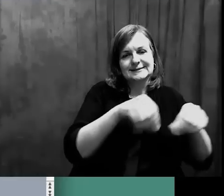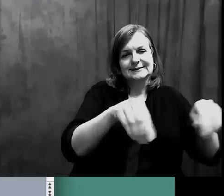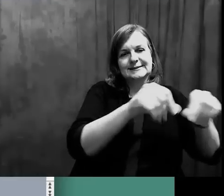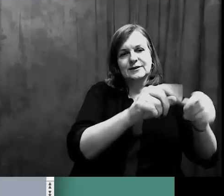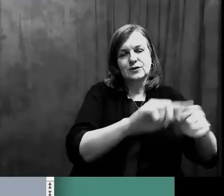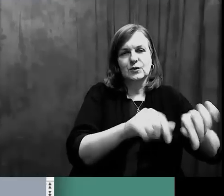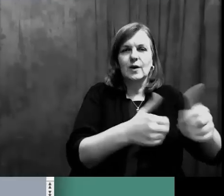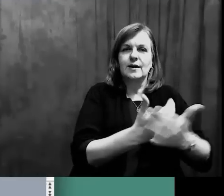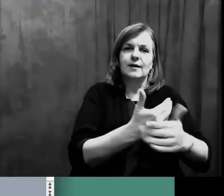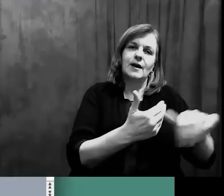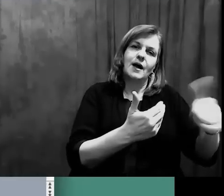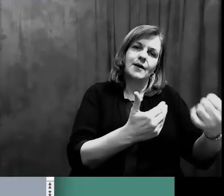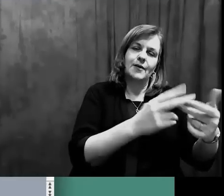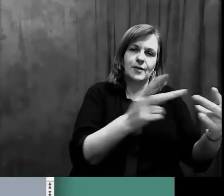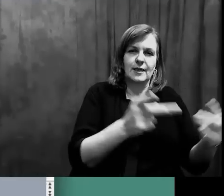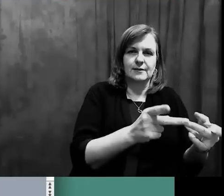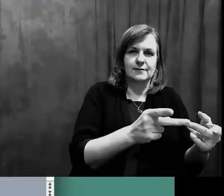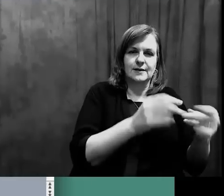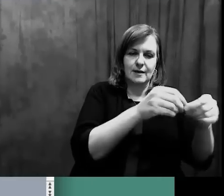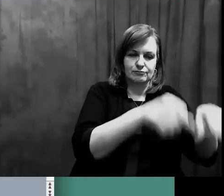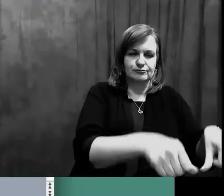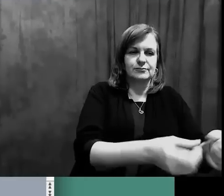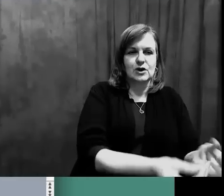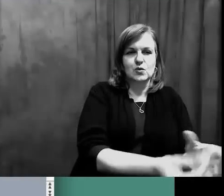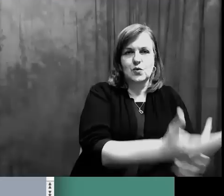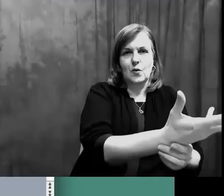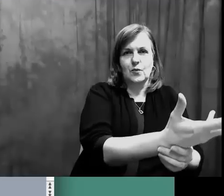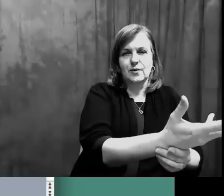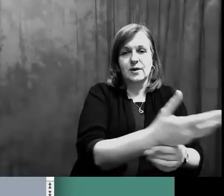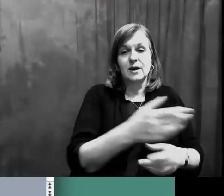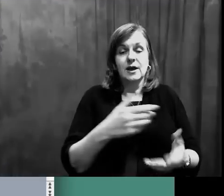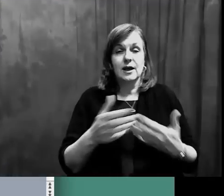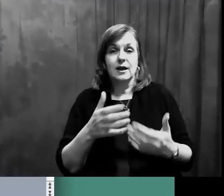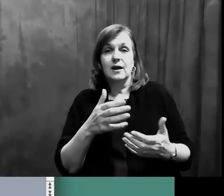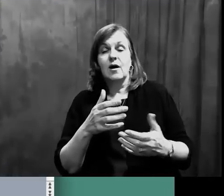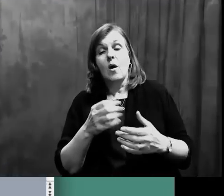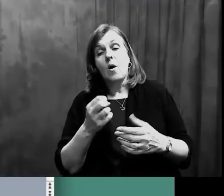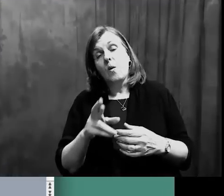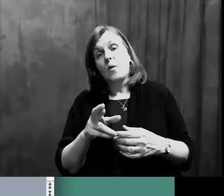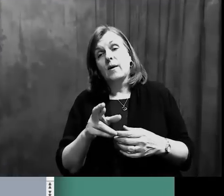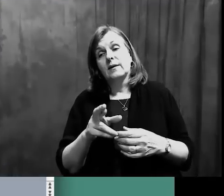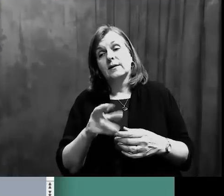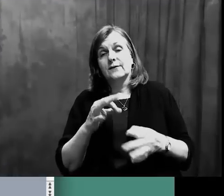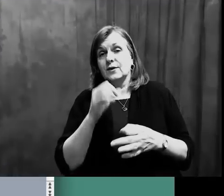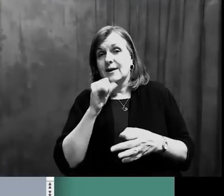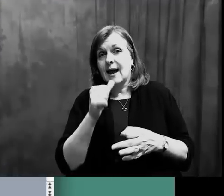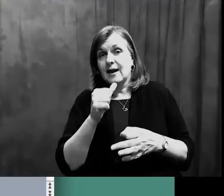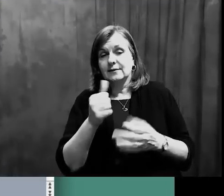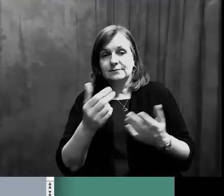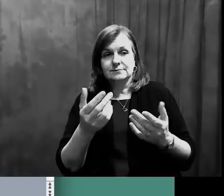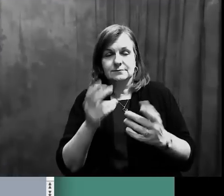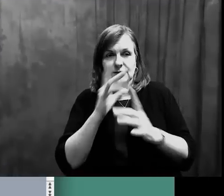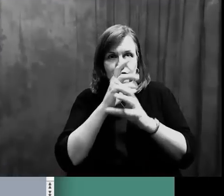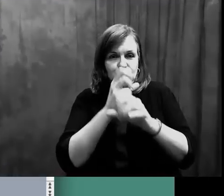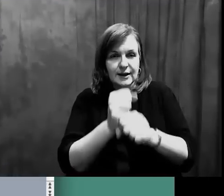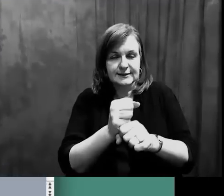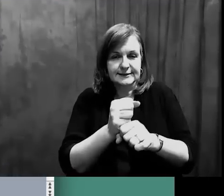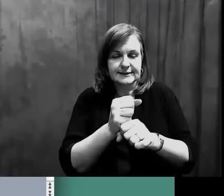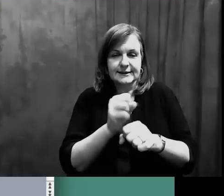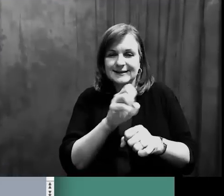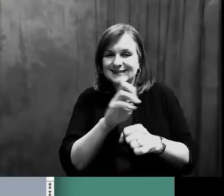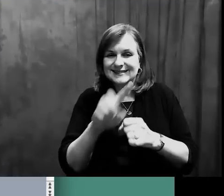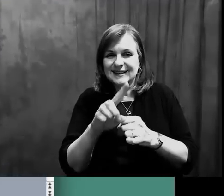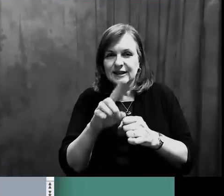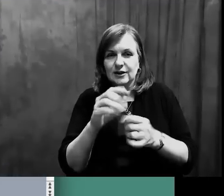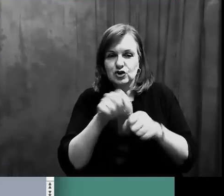your fruit and carry your seeds to a new location so they can germinate. Beyond that, even if you aren't